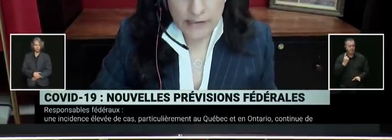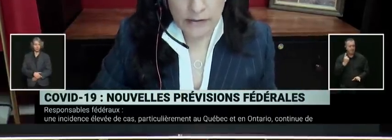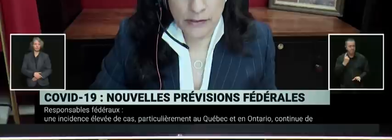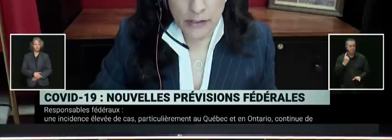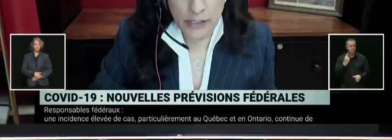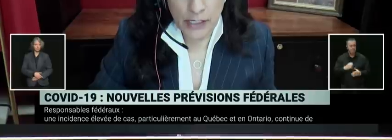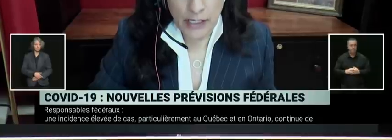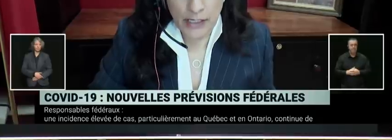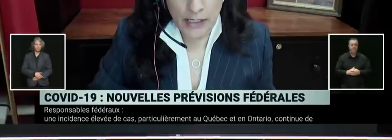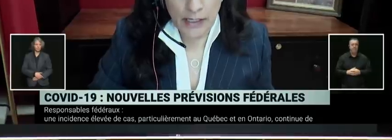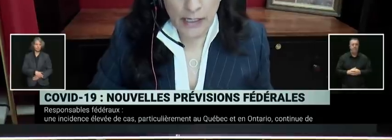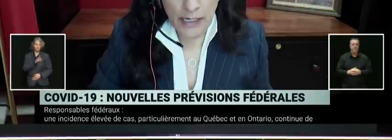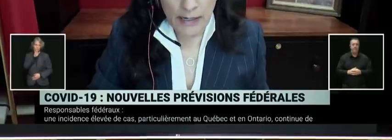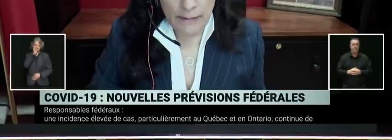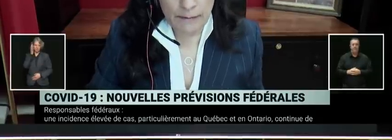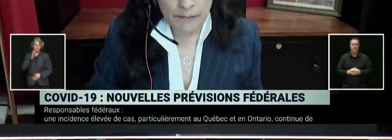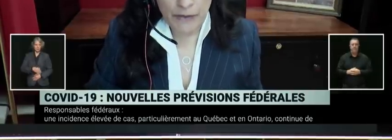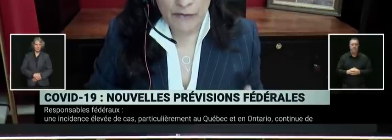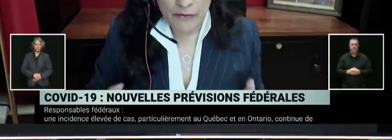Pfizer